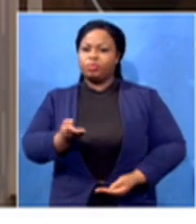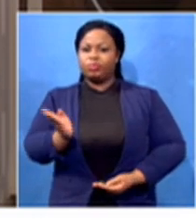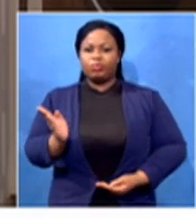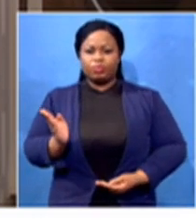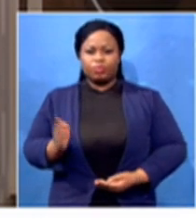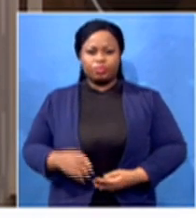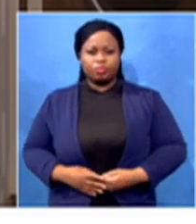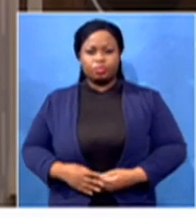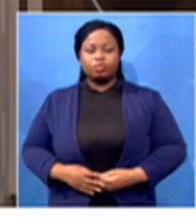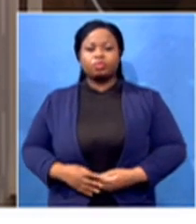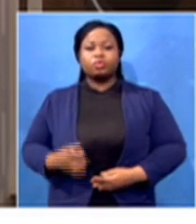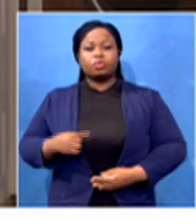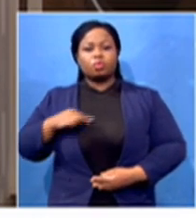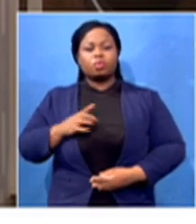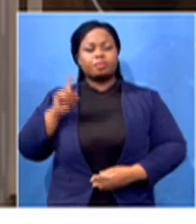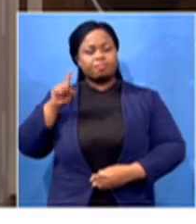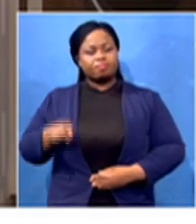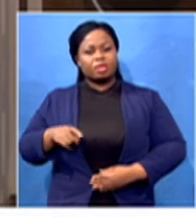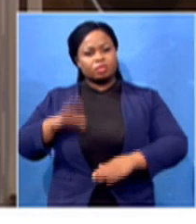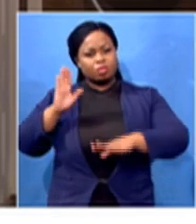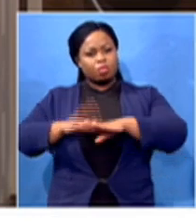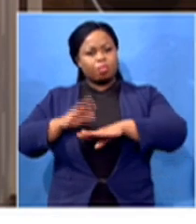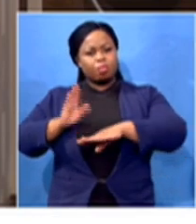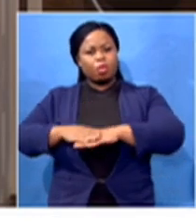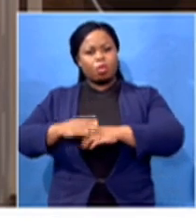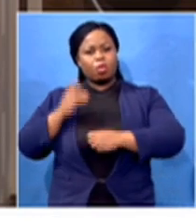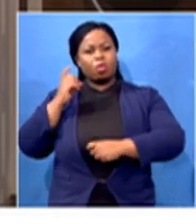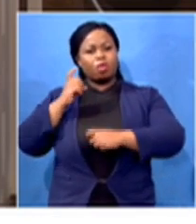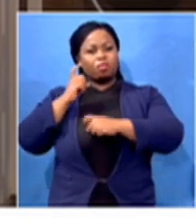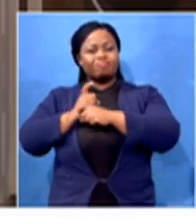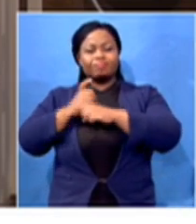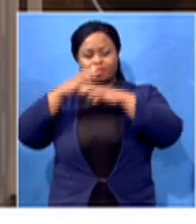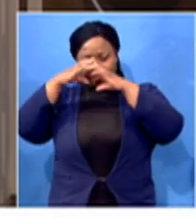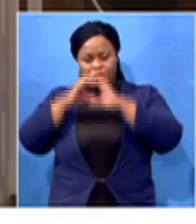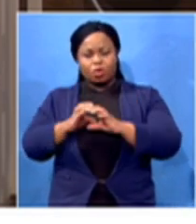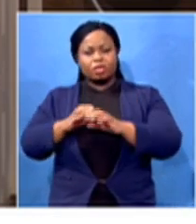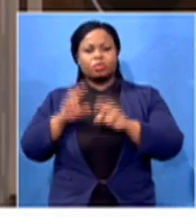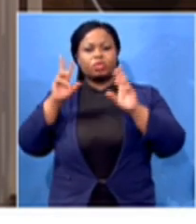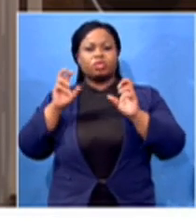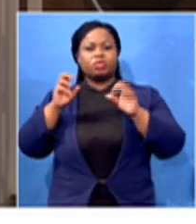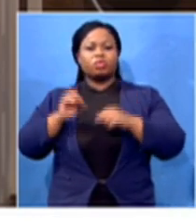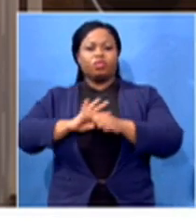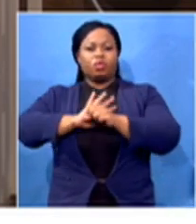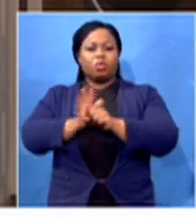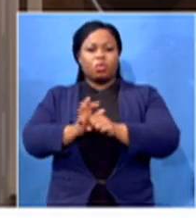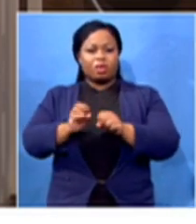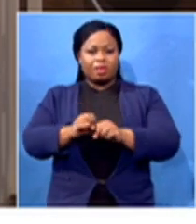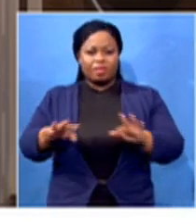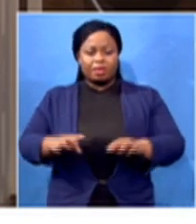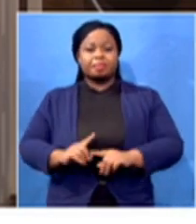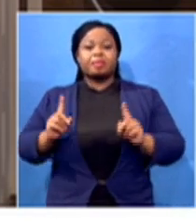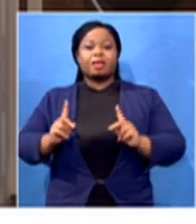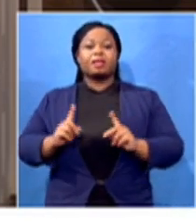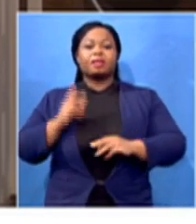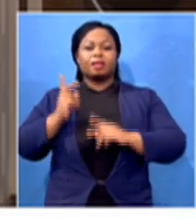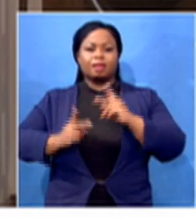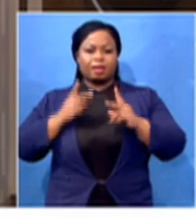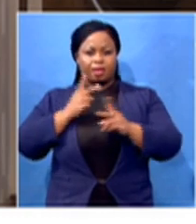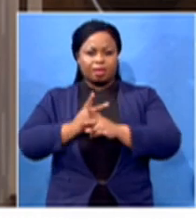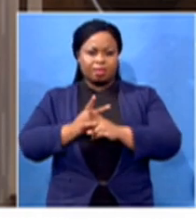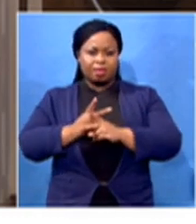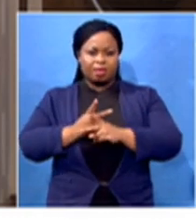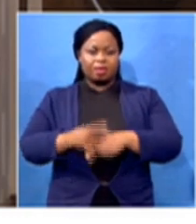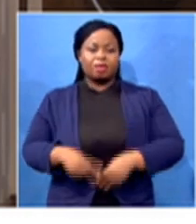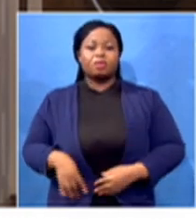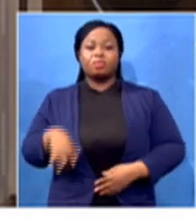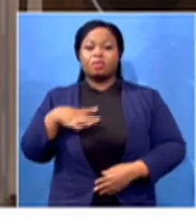ho sebetsana ka matla-matla le taba ena ya corona, mme ka hona re ratile hore tshebetsong